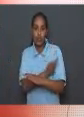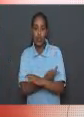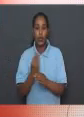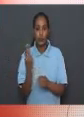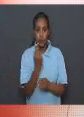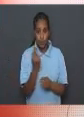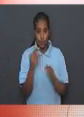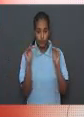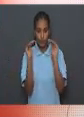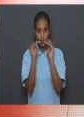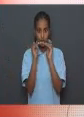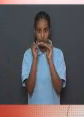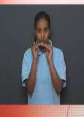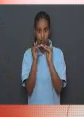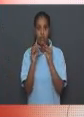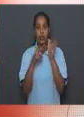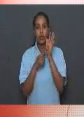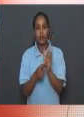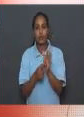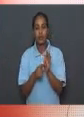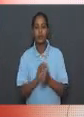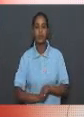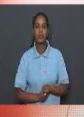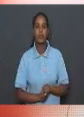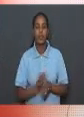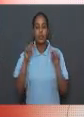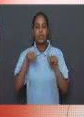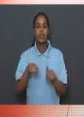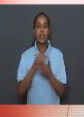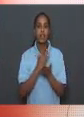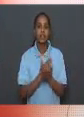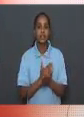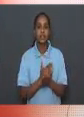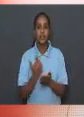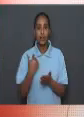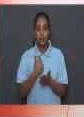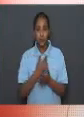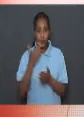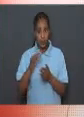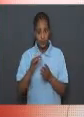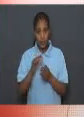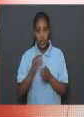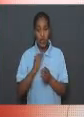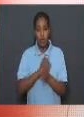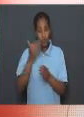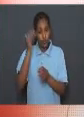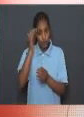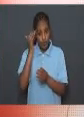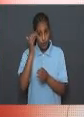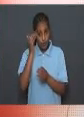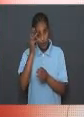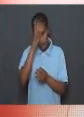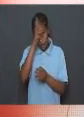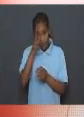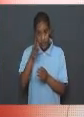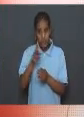used equations to demonstrate this. In today's lesson, we will take our knowledge of